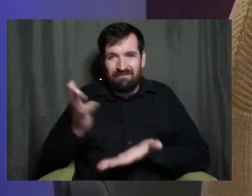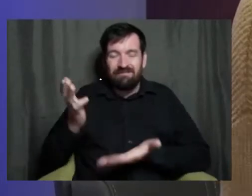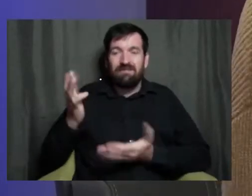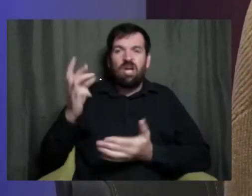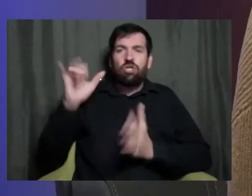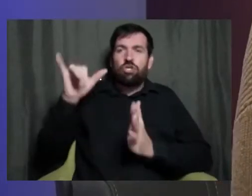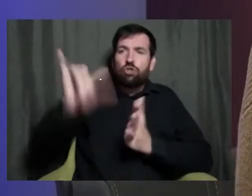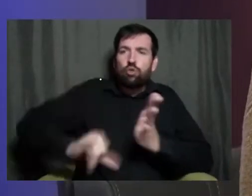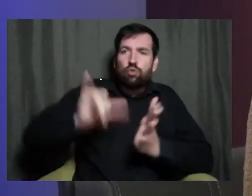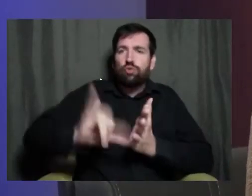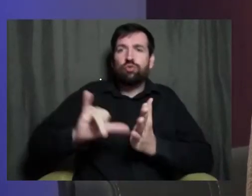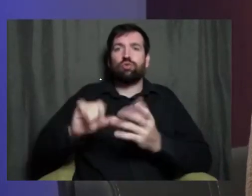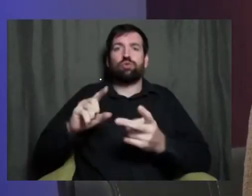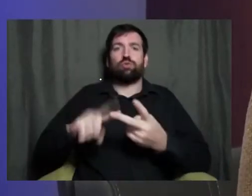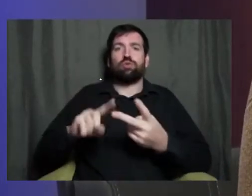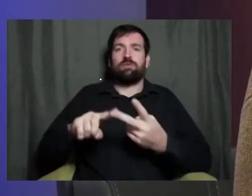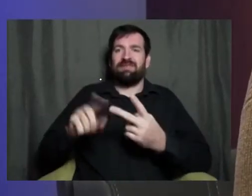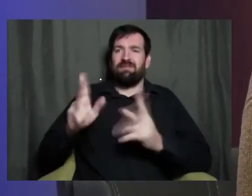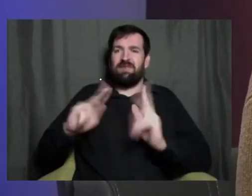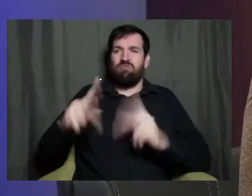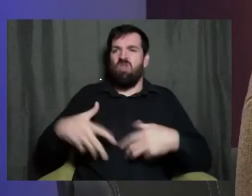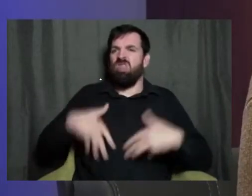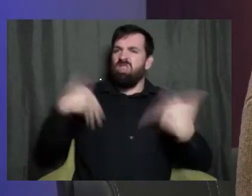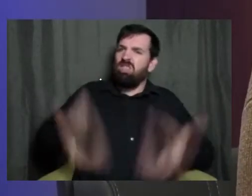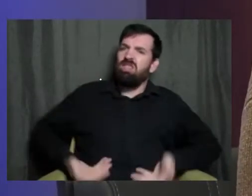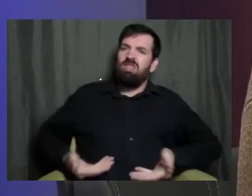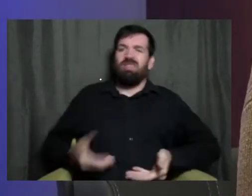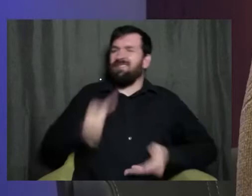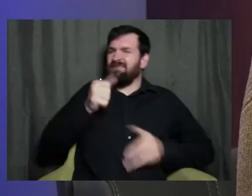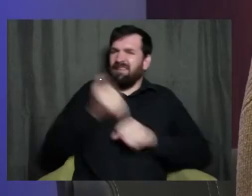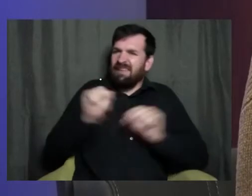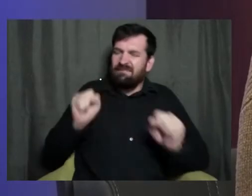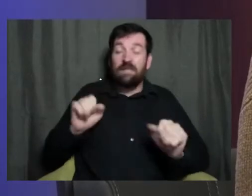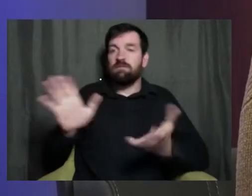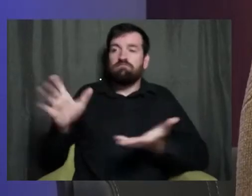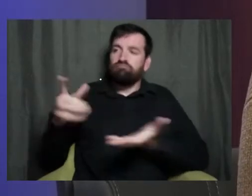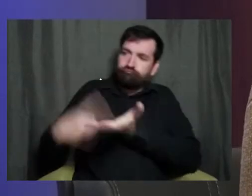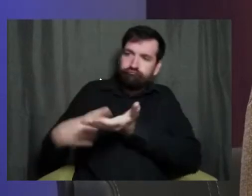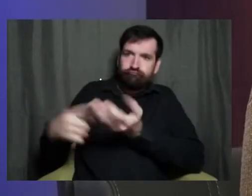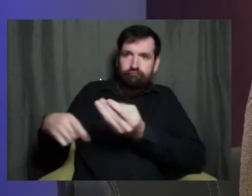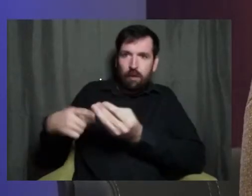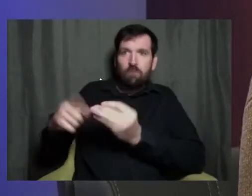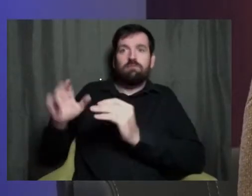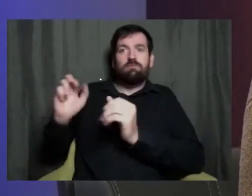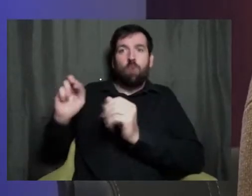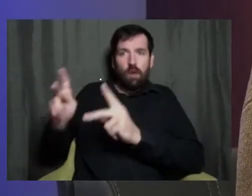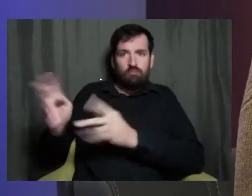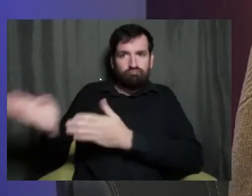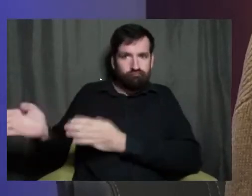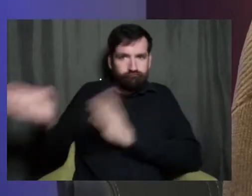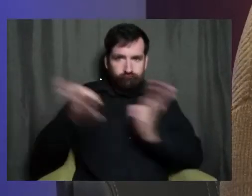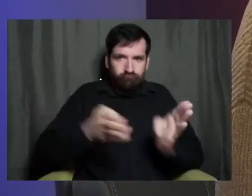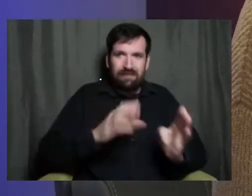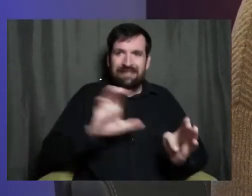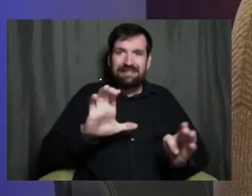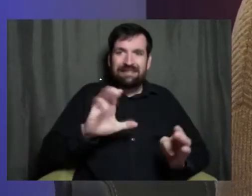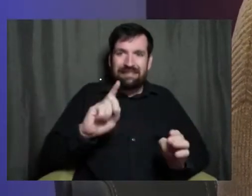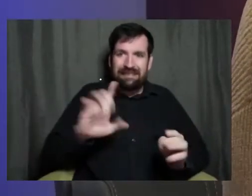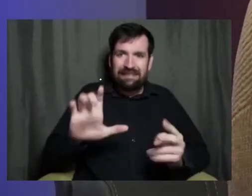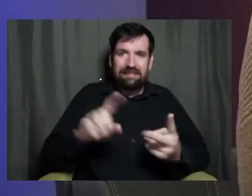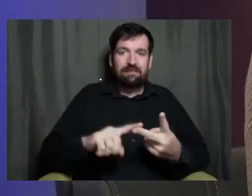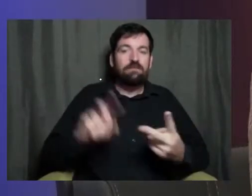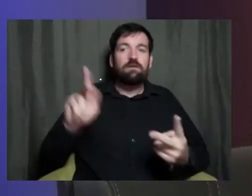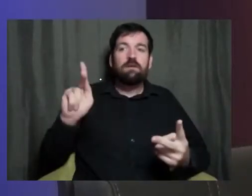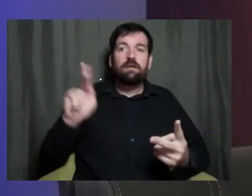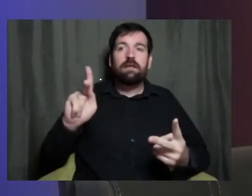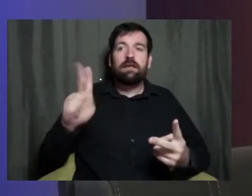feisty about how the vaccine's not good for you. And to talk to that person about, let's go to a vetted resource. Let's go to the CDC's website. Let's go to KU's website.